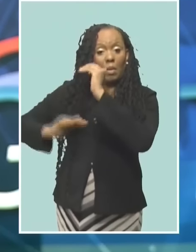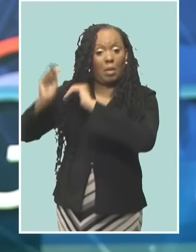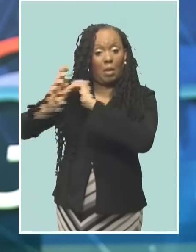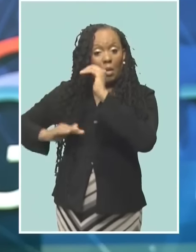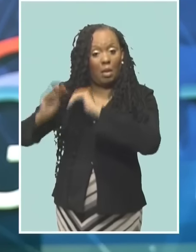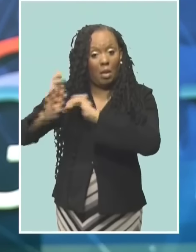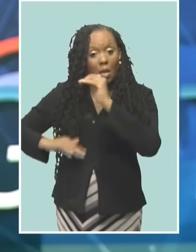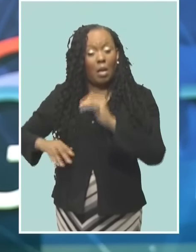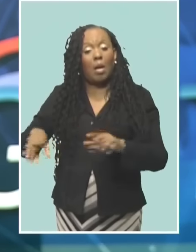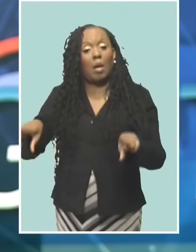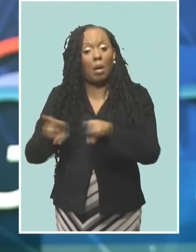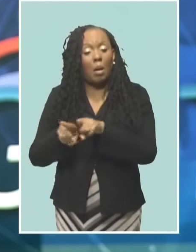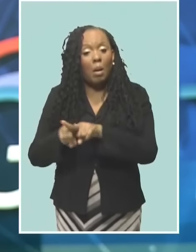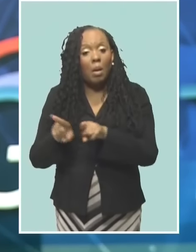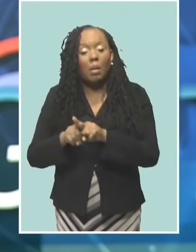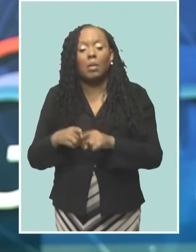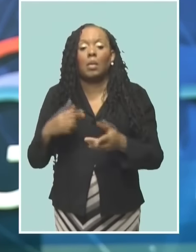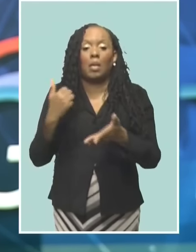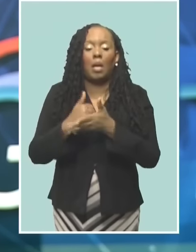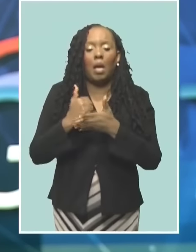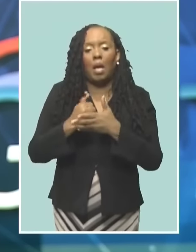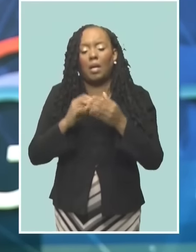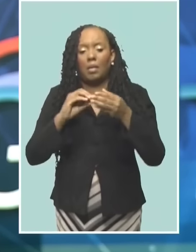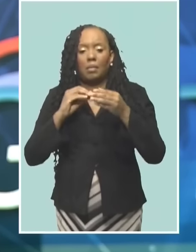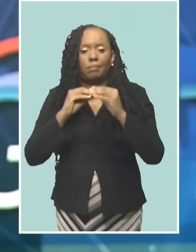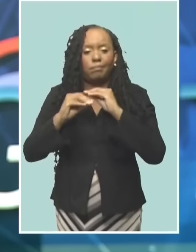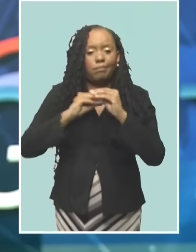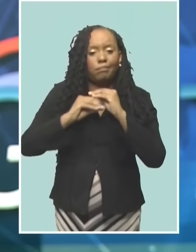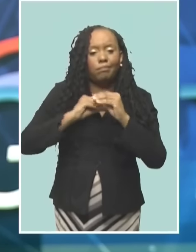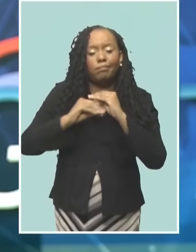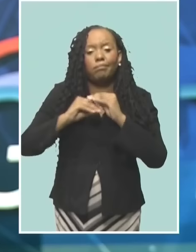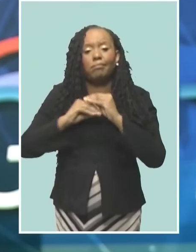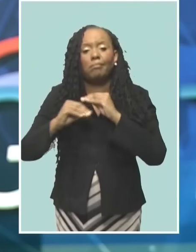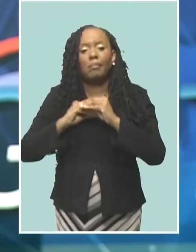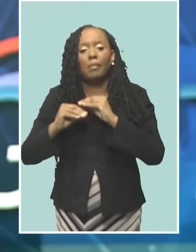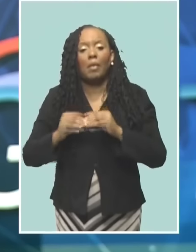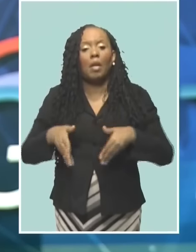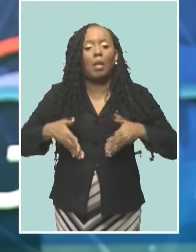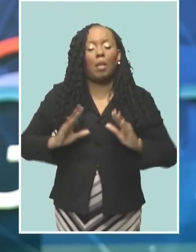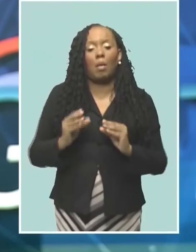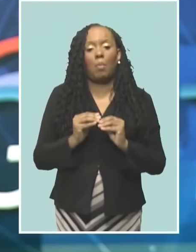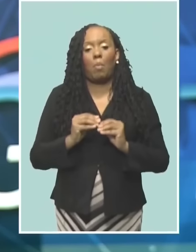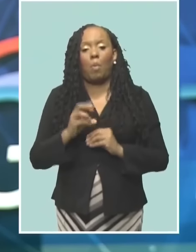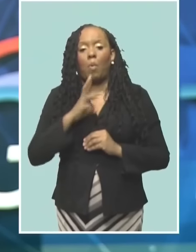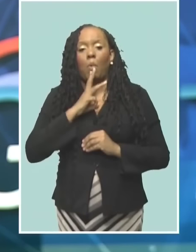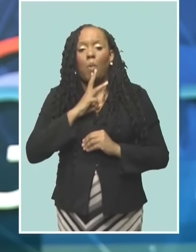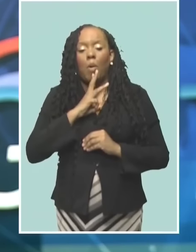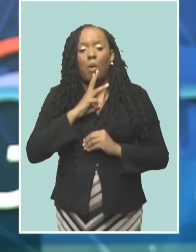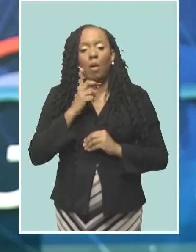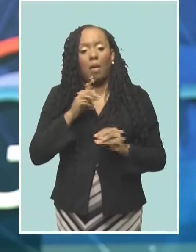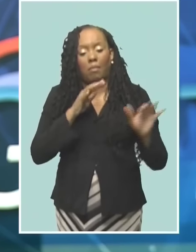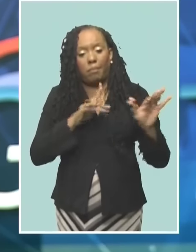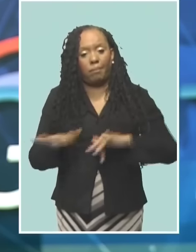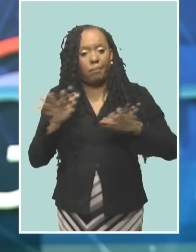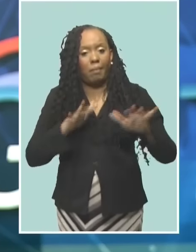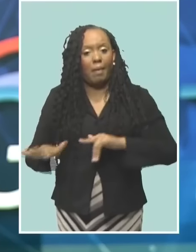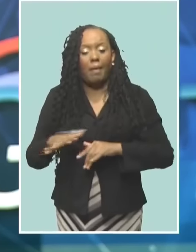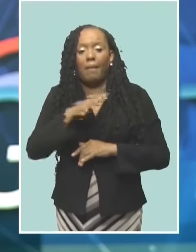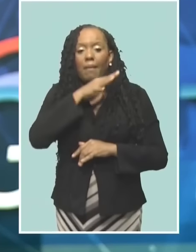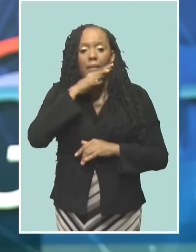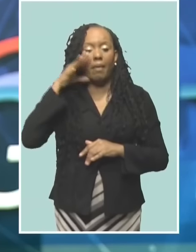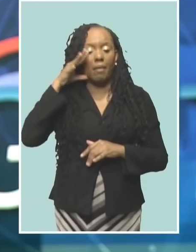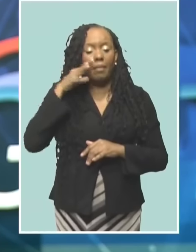will be used to fund the construction of the tertiary plant as well as a mains replacement to allow the treated water to be channeled to farms